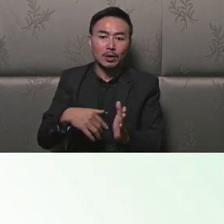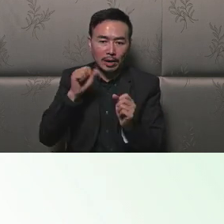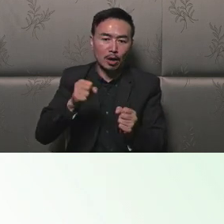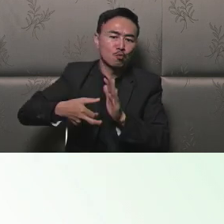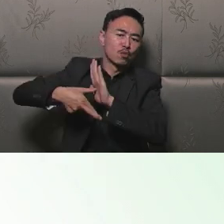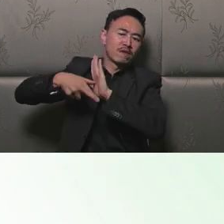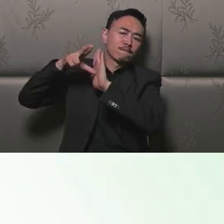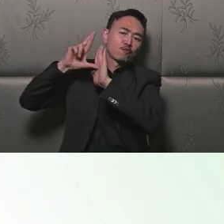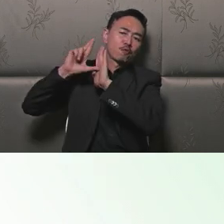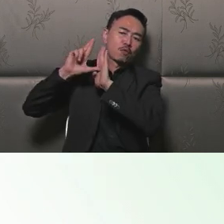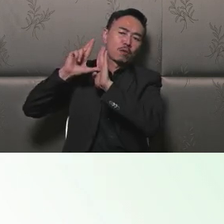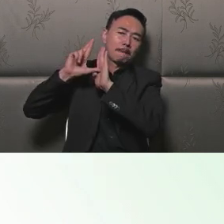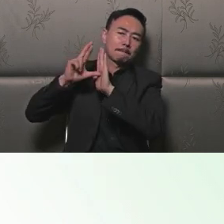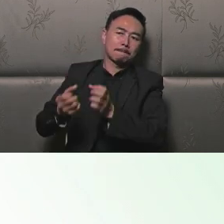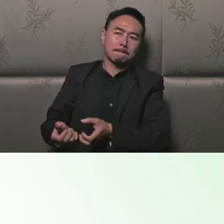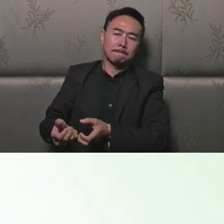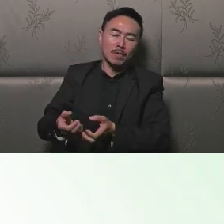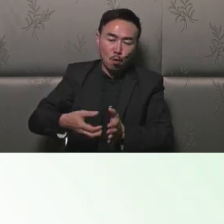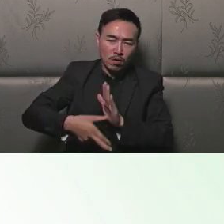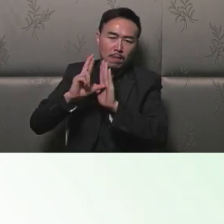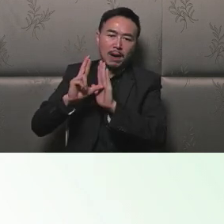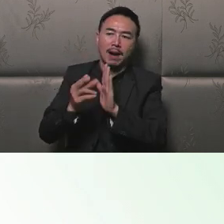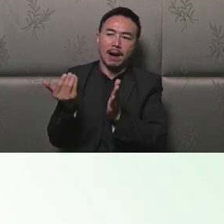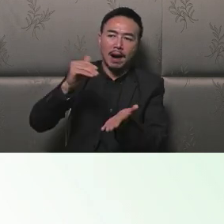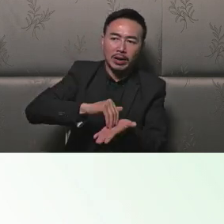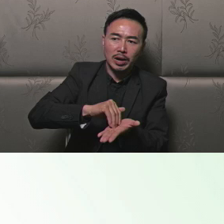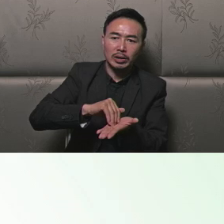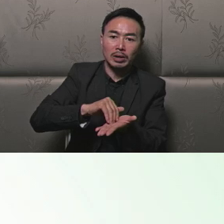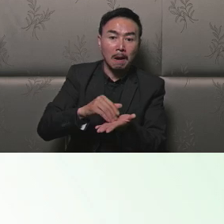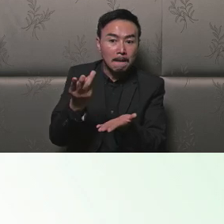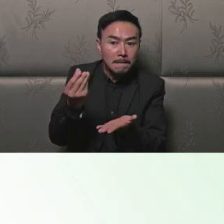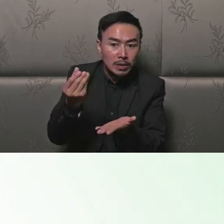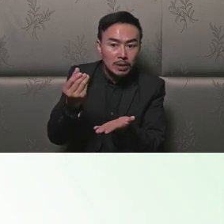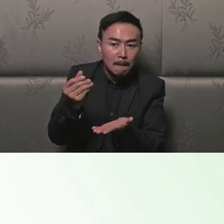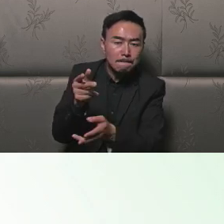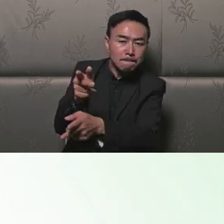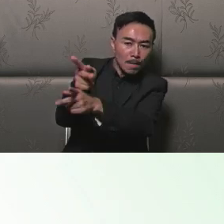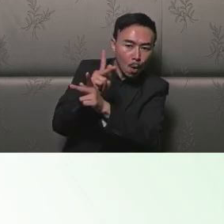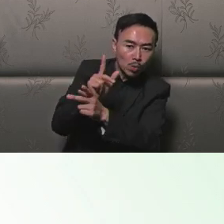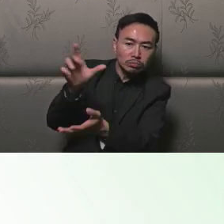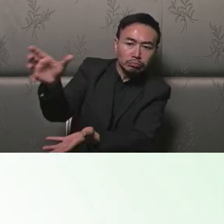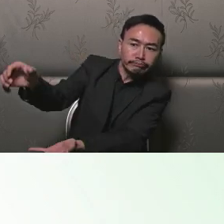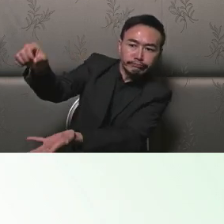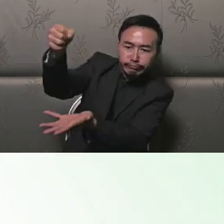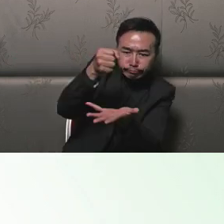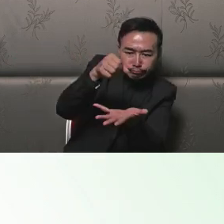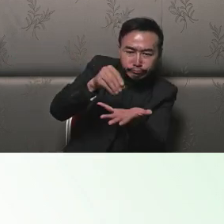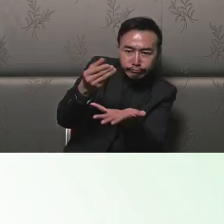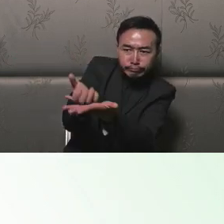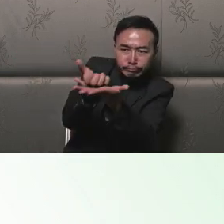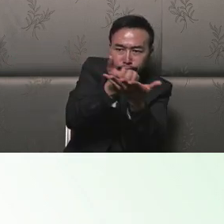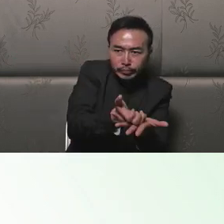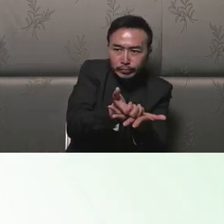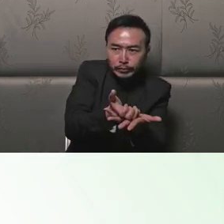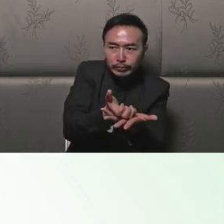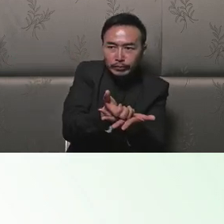their certificates as well as work opportunities. We also need to keep that pipeline going. And this is one of the